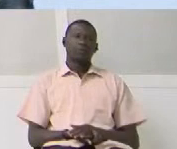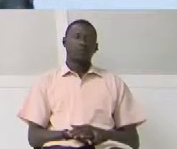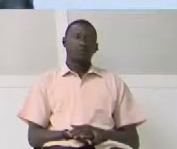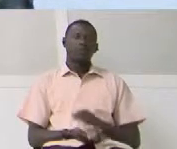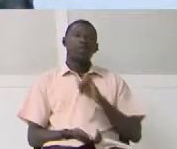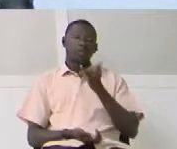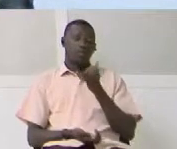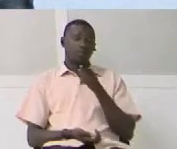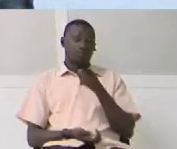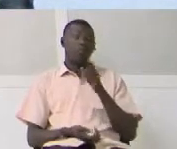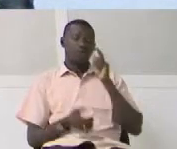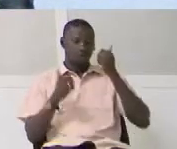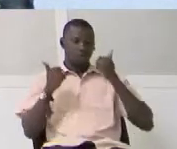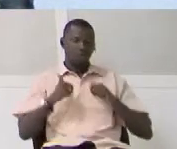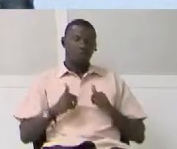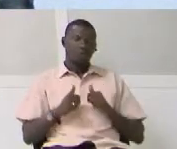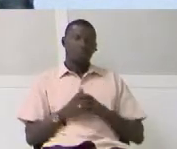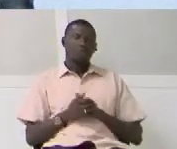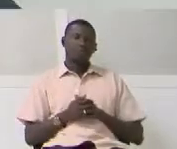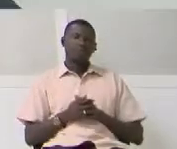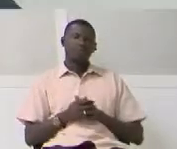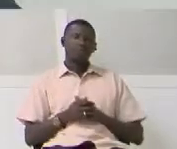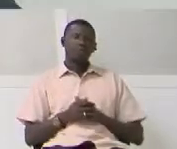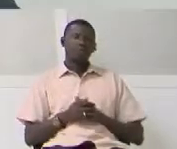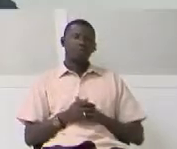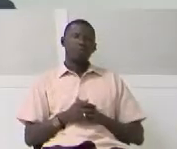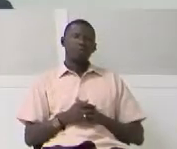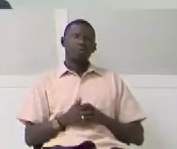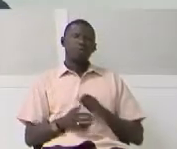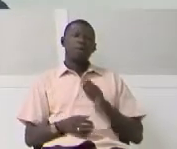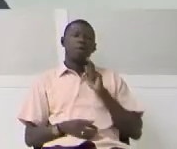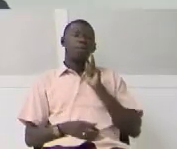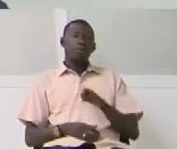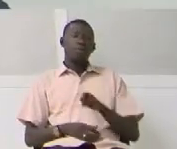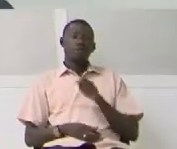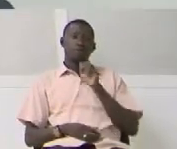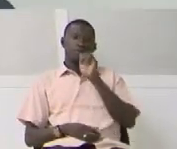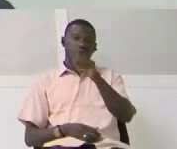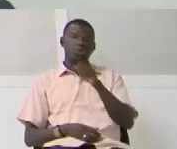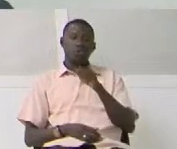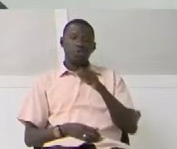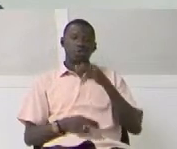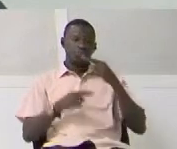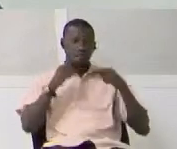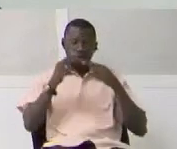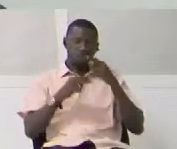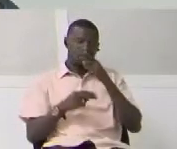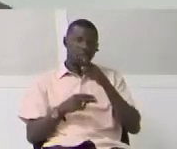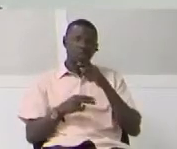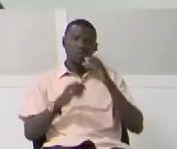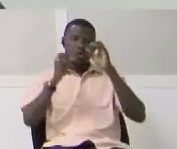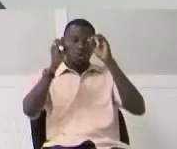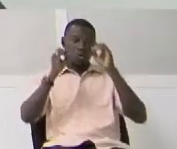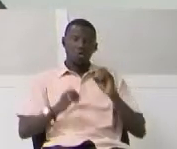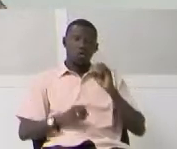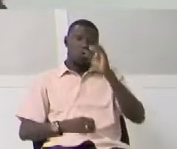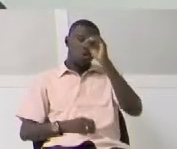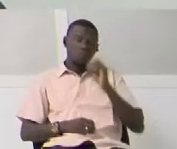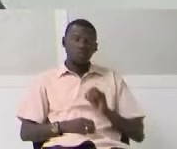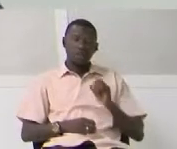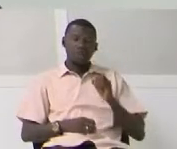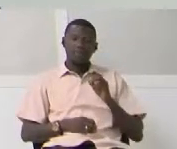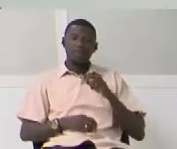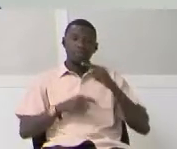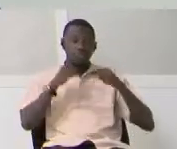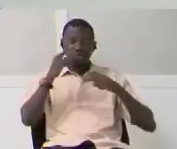li moo xewoon. Yes, this was what happened. But your version is that The observer's story included an error. It